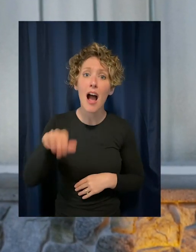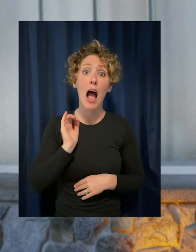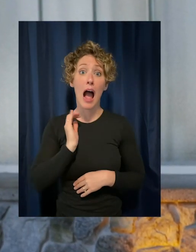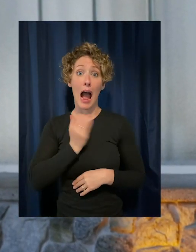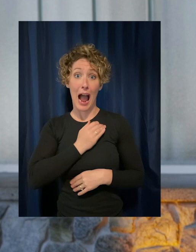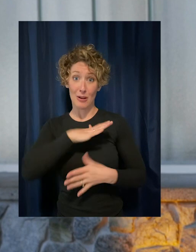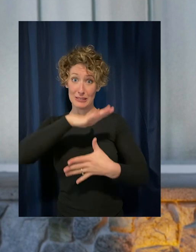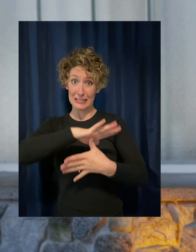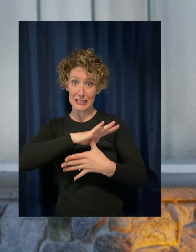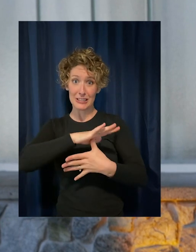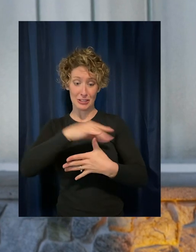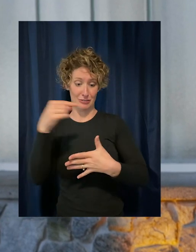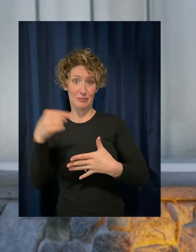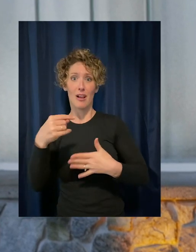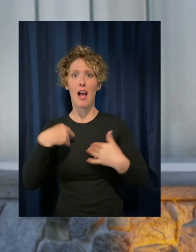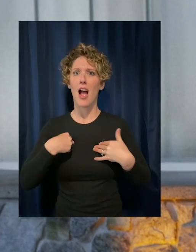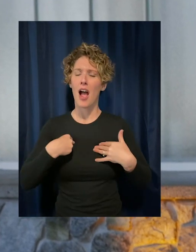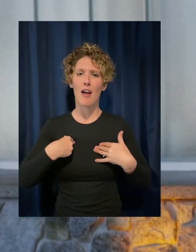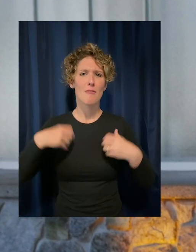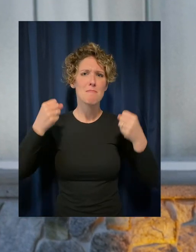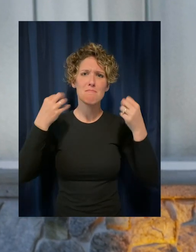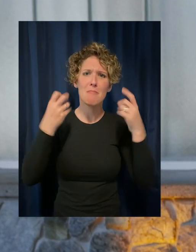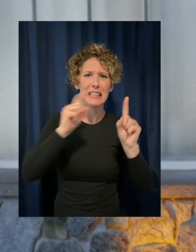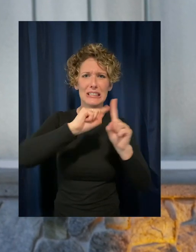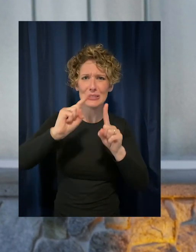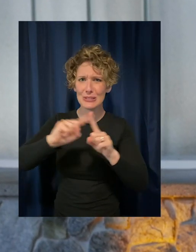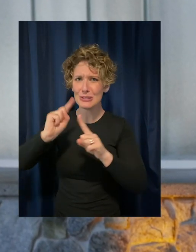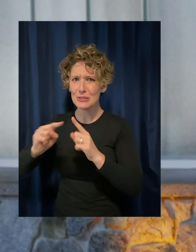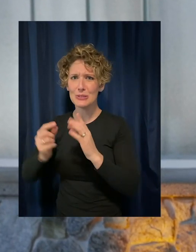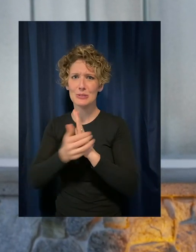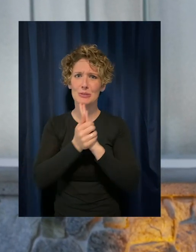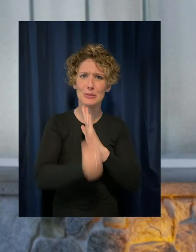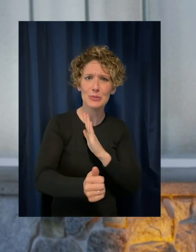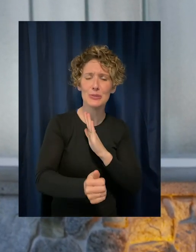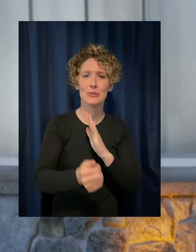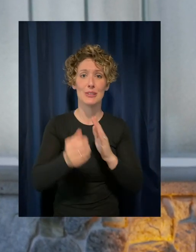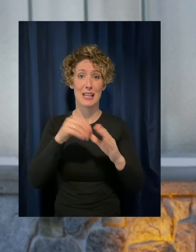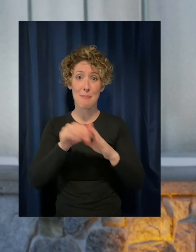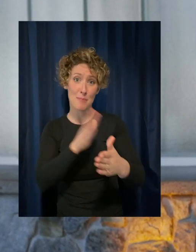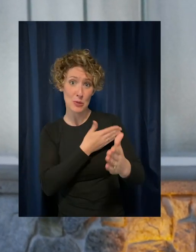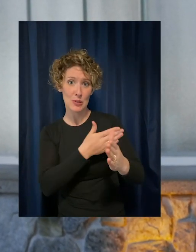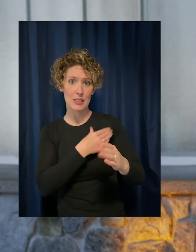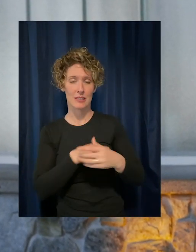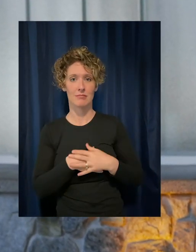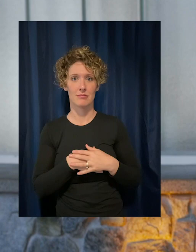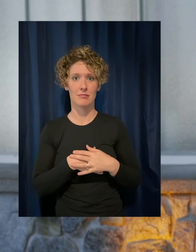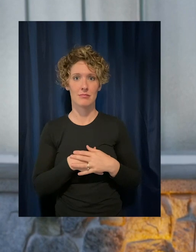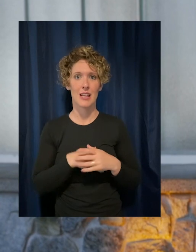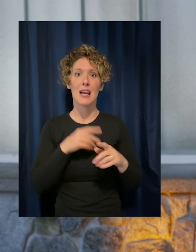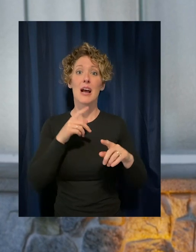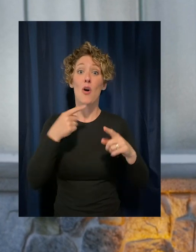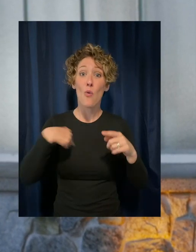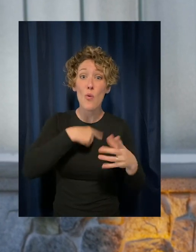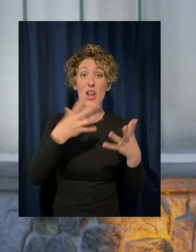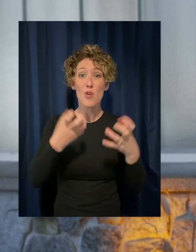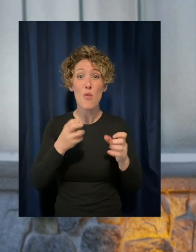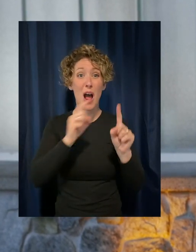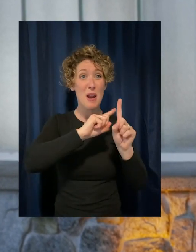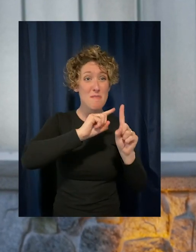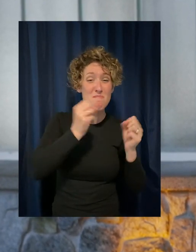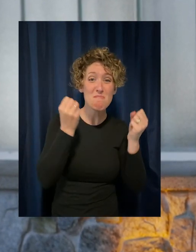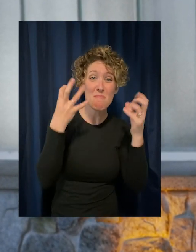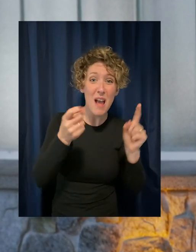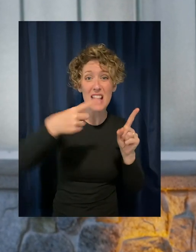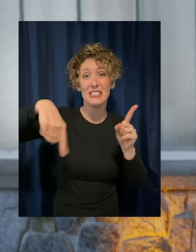expected many voices and instruments to collaborate on this song. But history had a different plan. So today, we have Bailey